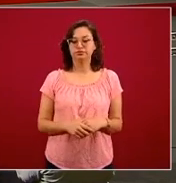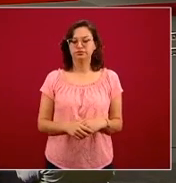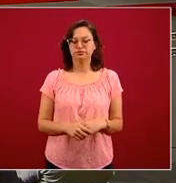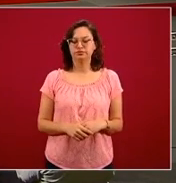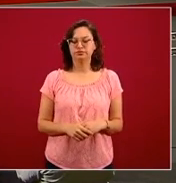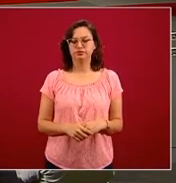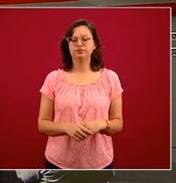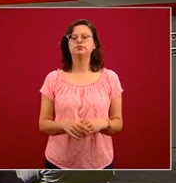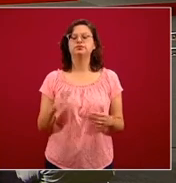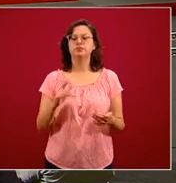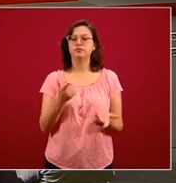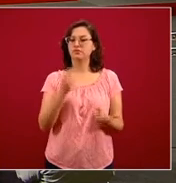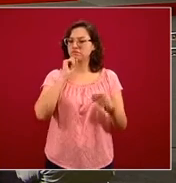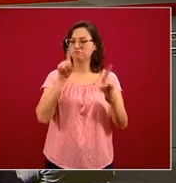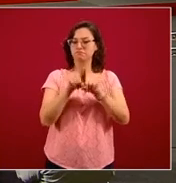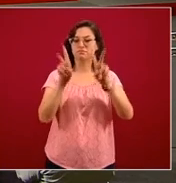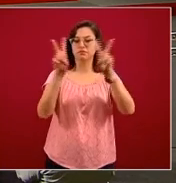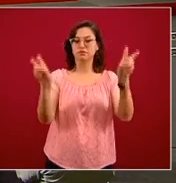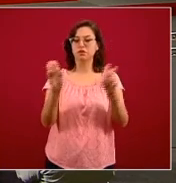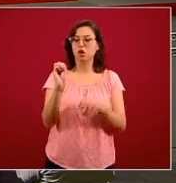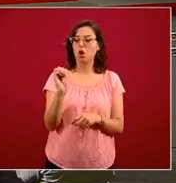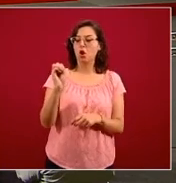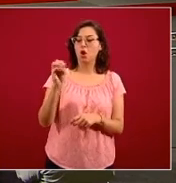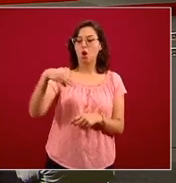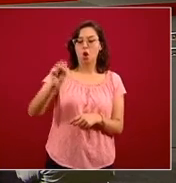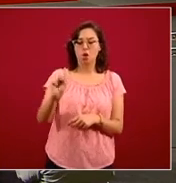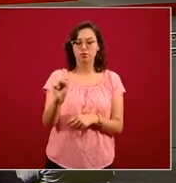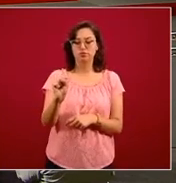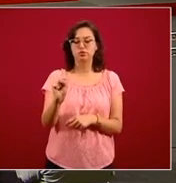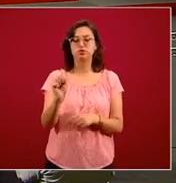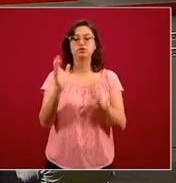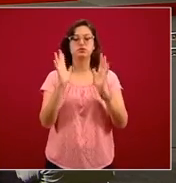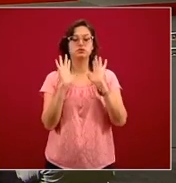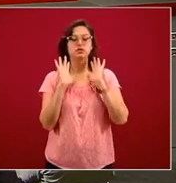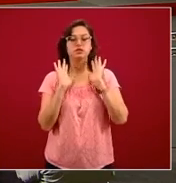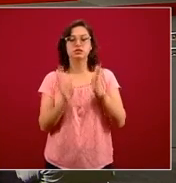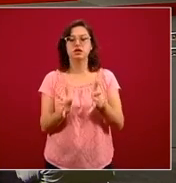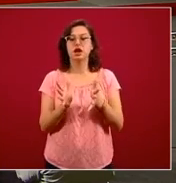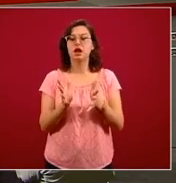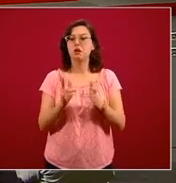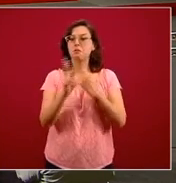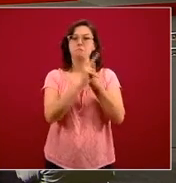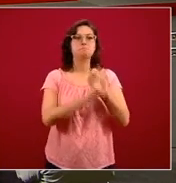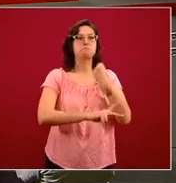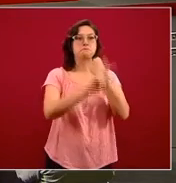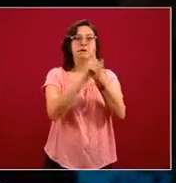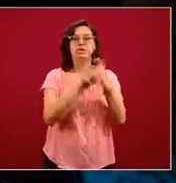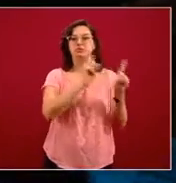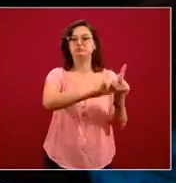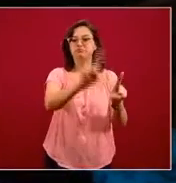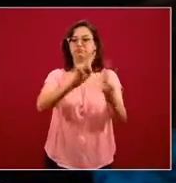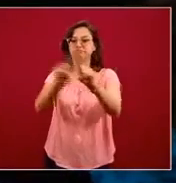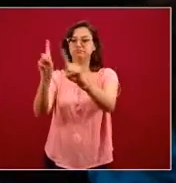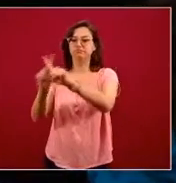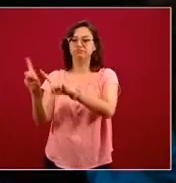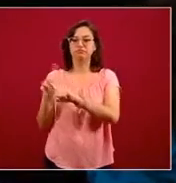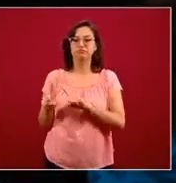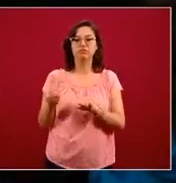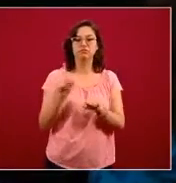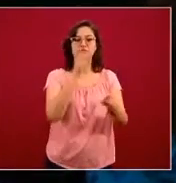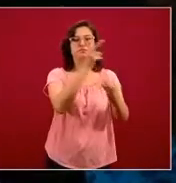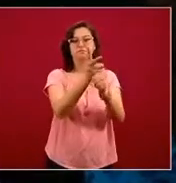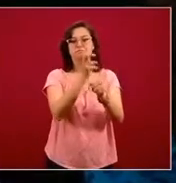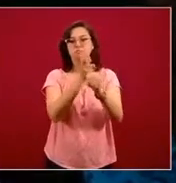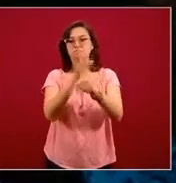I'd like to ask you the WHO invited countries,